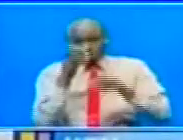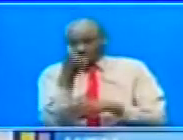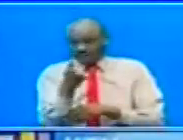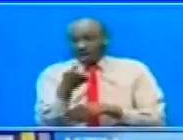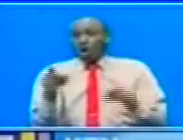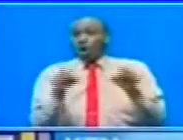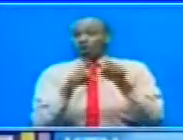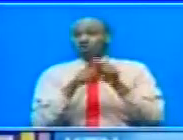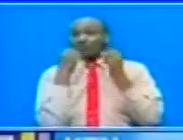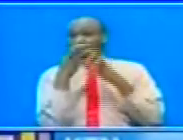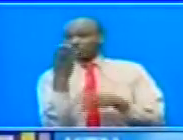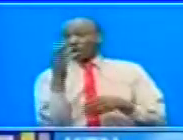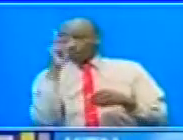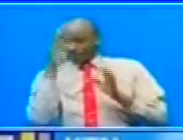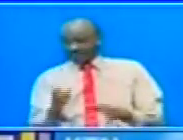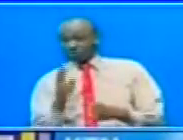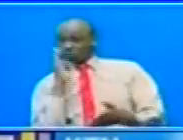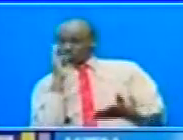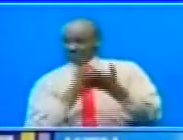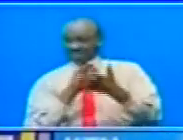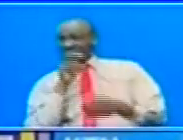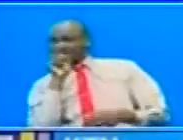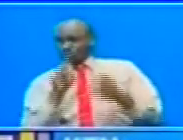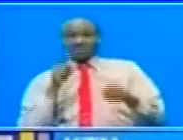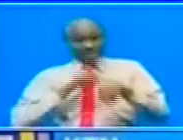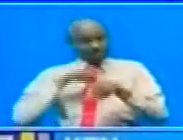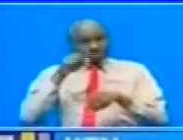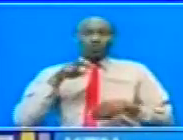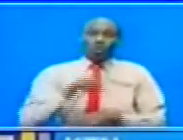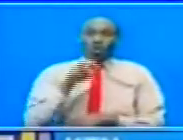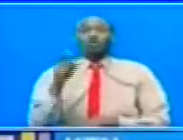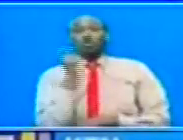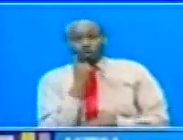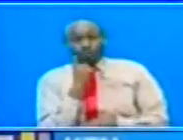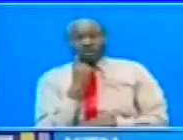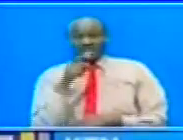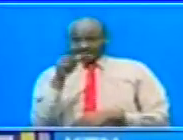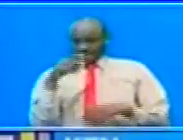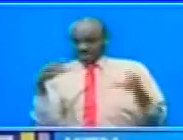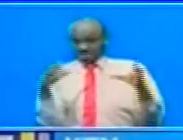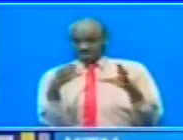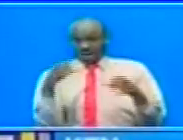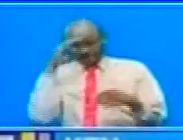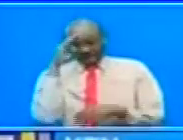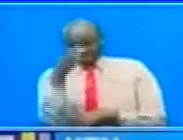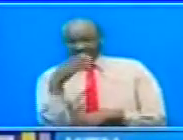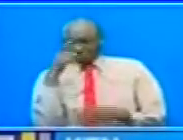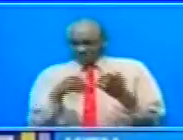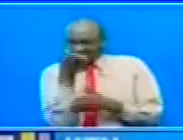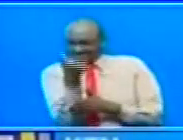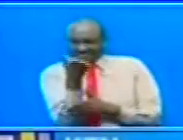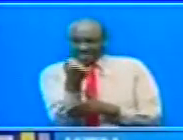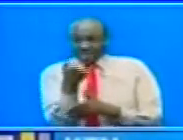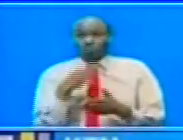information from an eyewitness, Kiprop, who says that he was going to a shop near Ngamia Club, which, according to him, this is information we are going